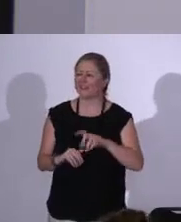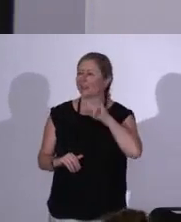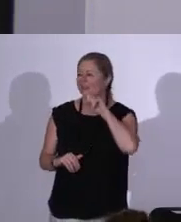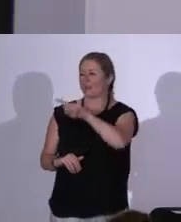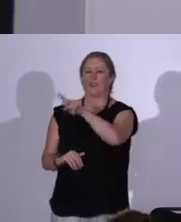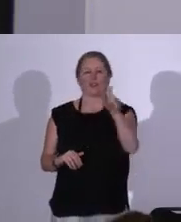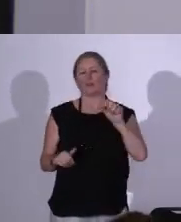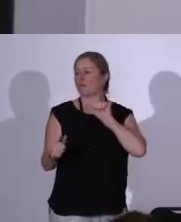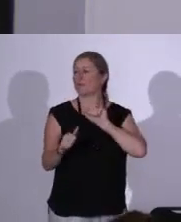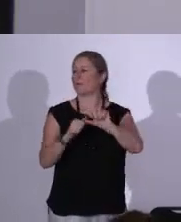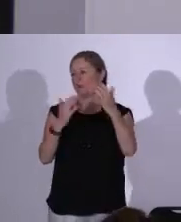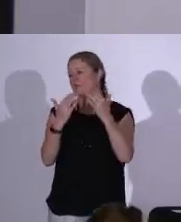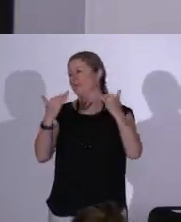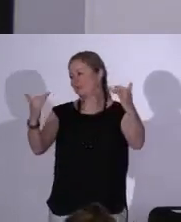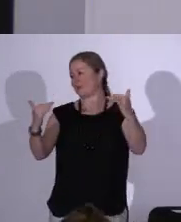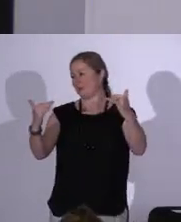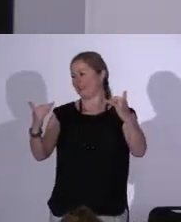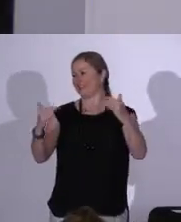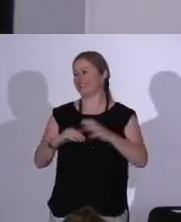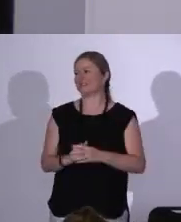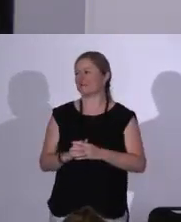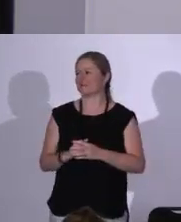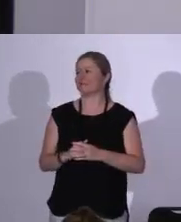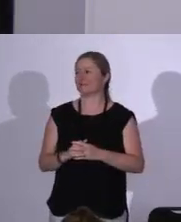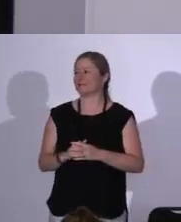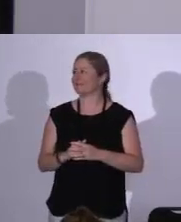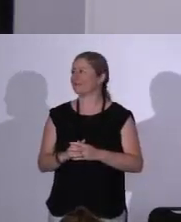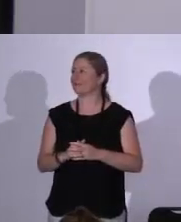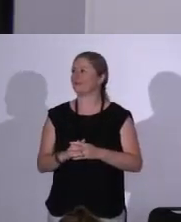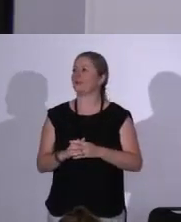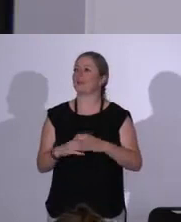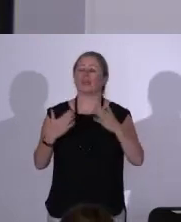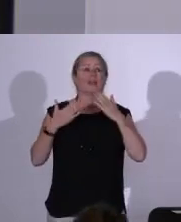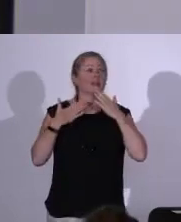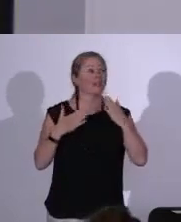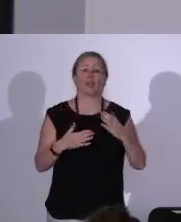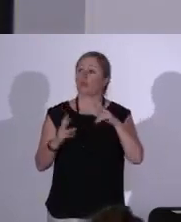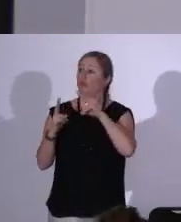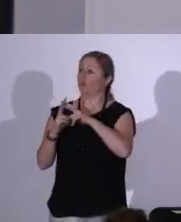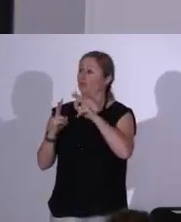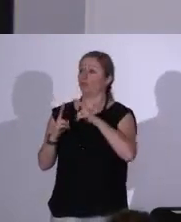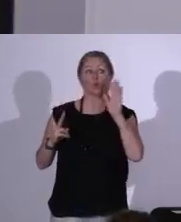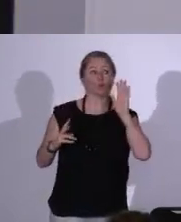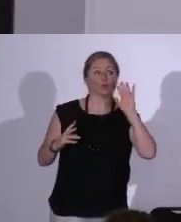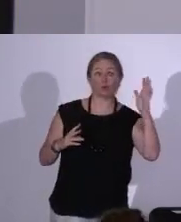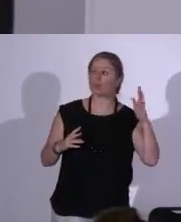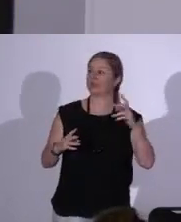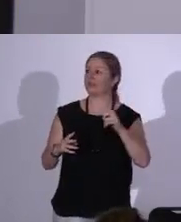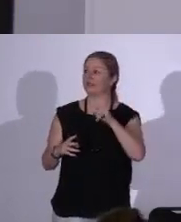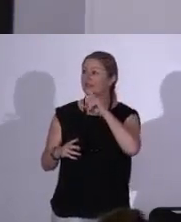best audience around. And a huge thank you to two of the presenters who will present in the afternoon who came